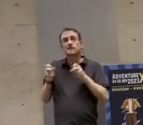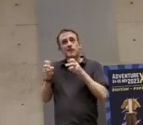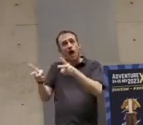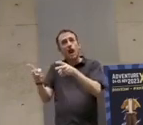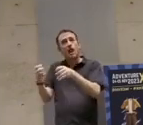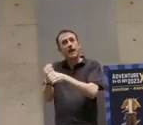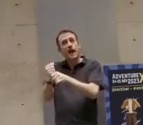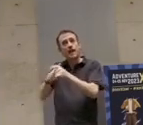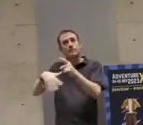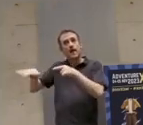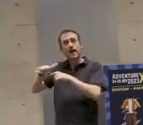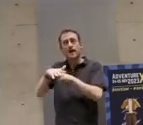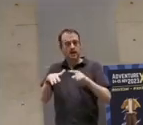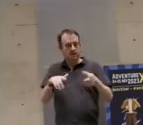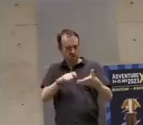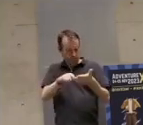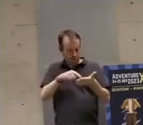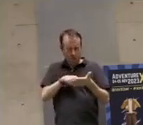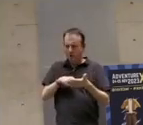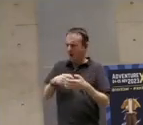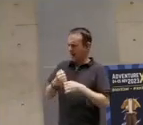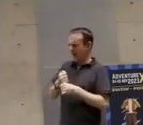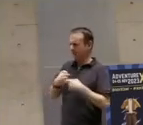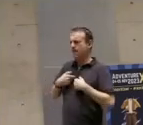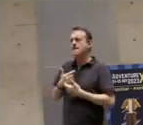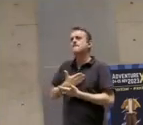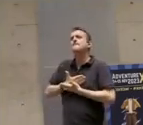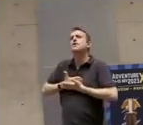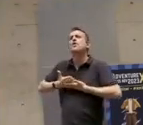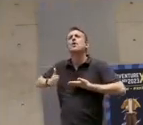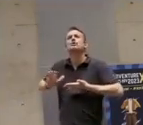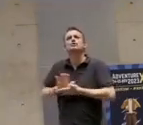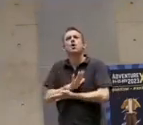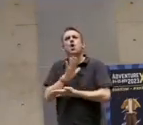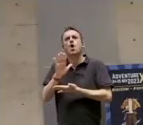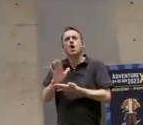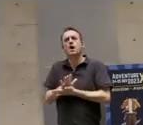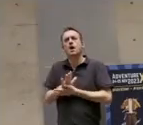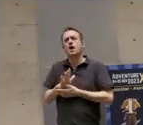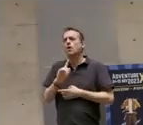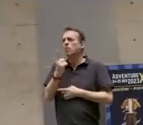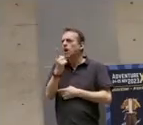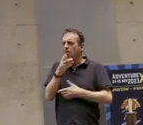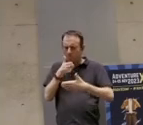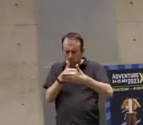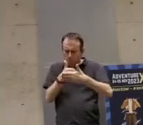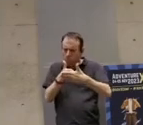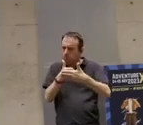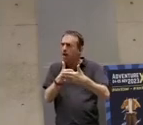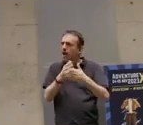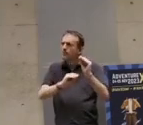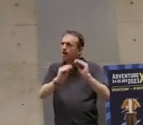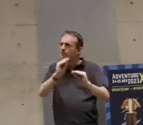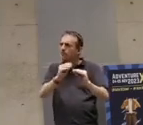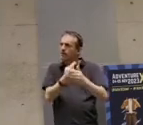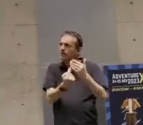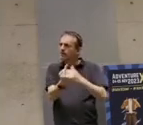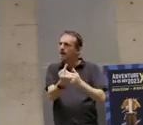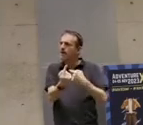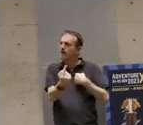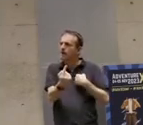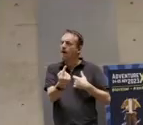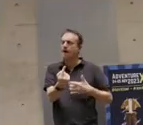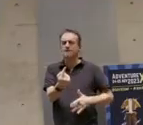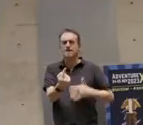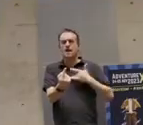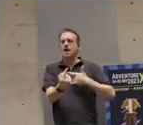was, "The game was a pure joy for me to play. While there were points I was stuck at, completing puzzles on my own felt very rewarding and